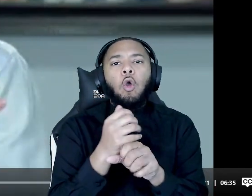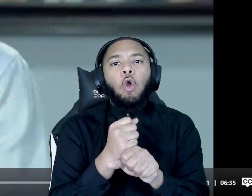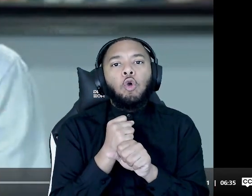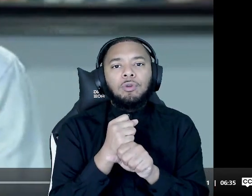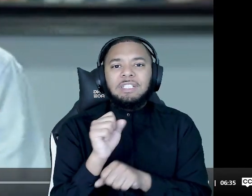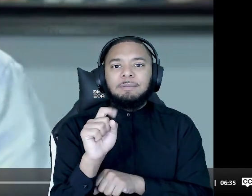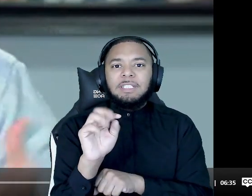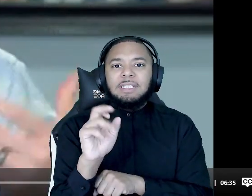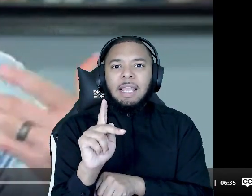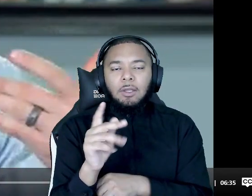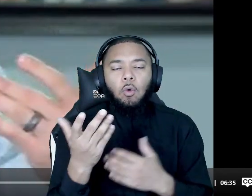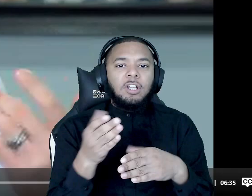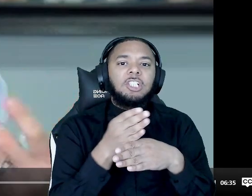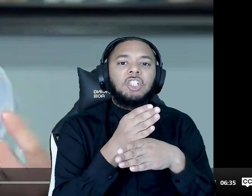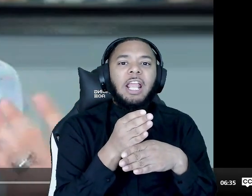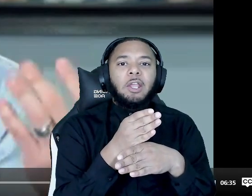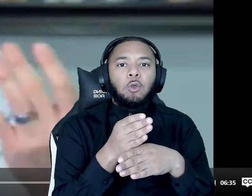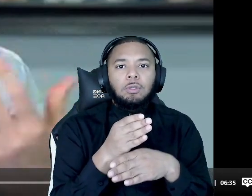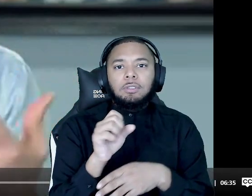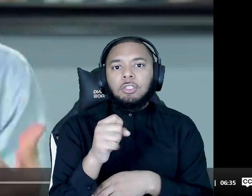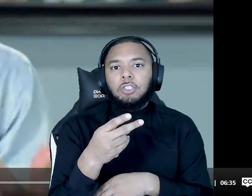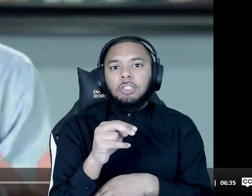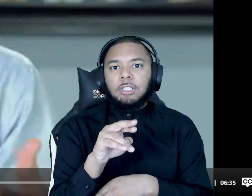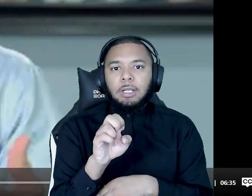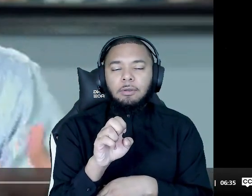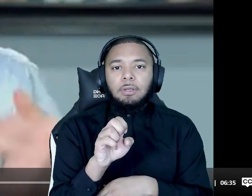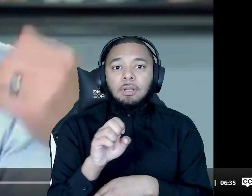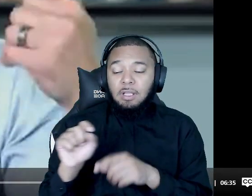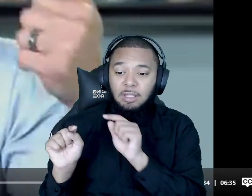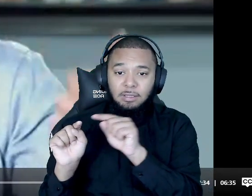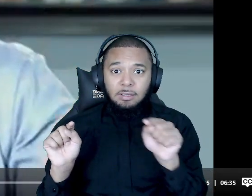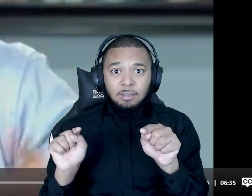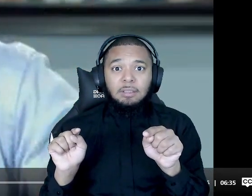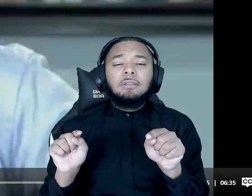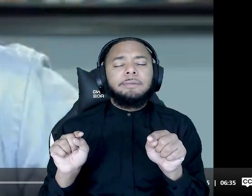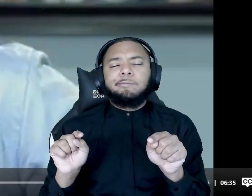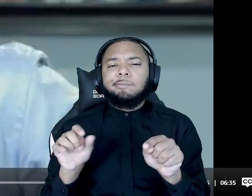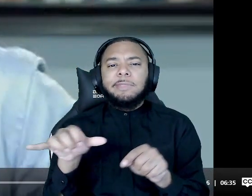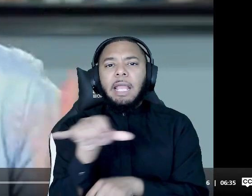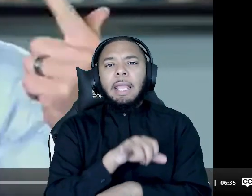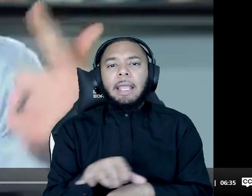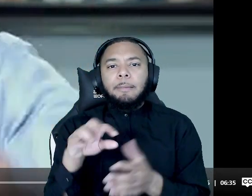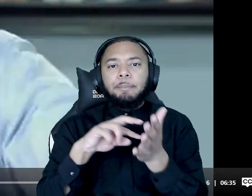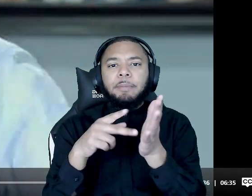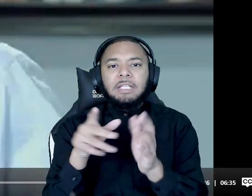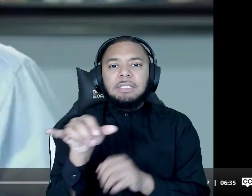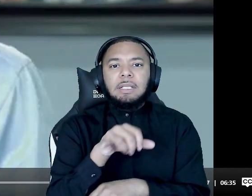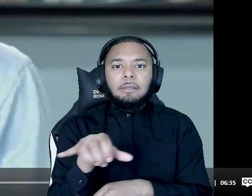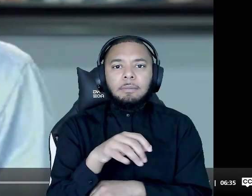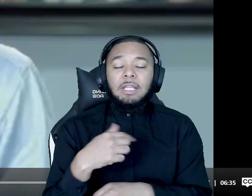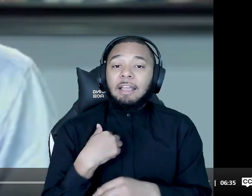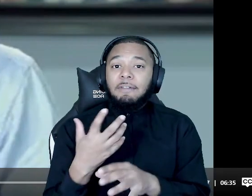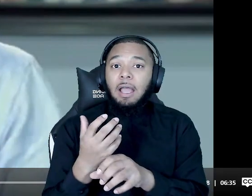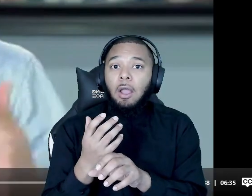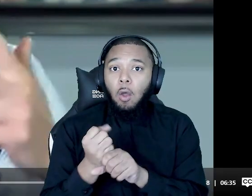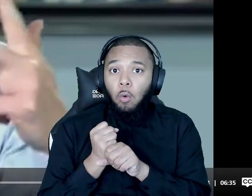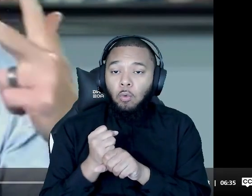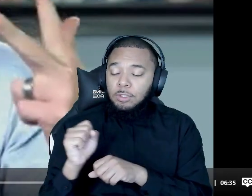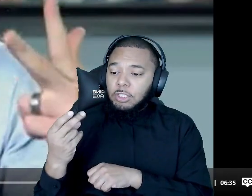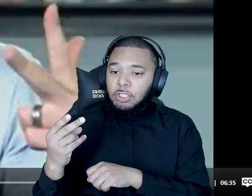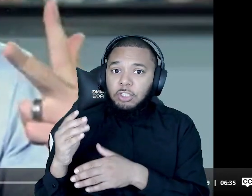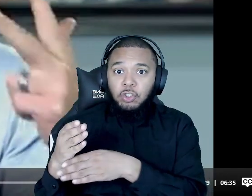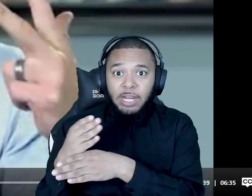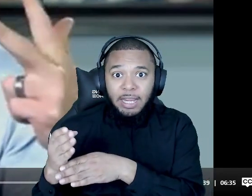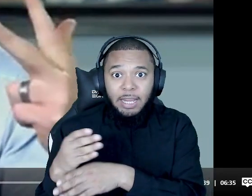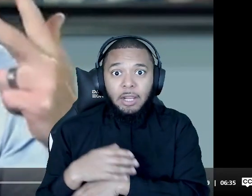or a share. If you hear any of those terms, they're all synonyms. If I own shares in a company, stock in a company, or if I own